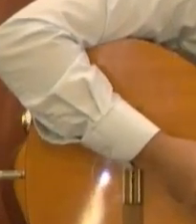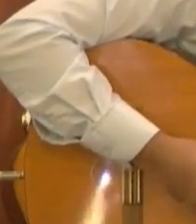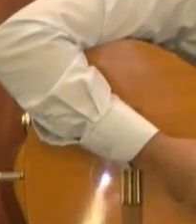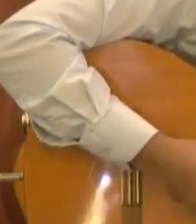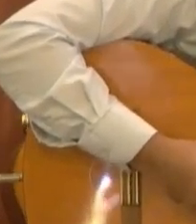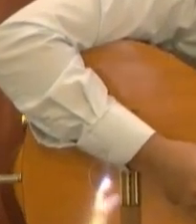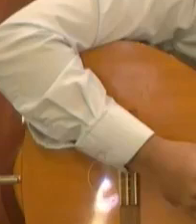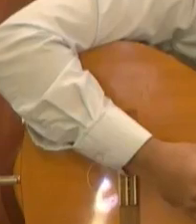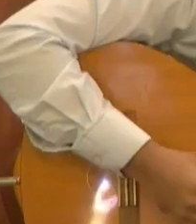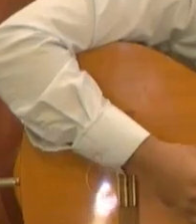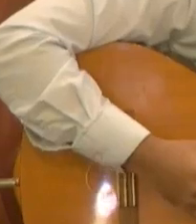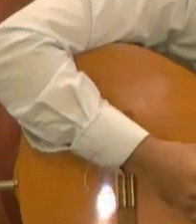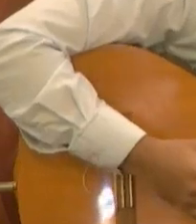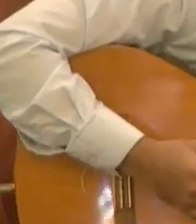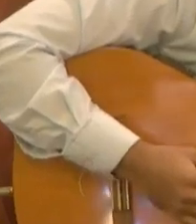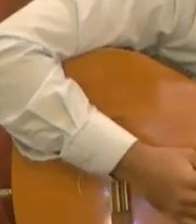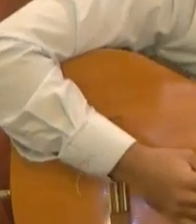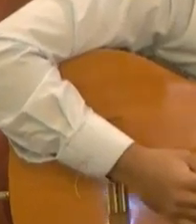spirit